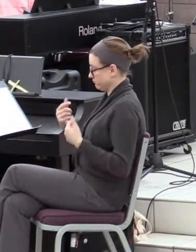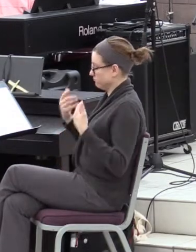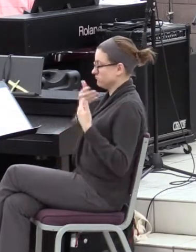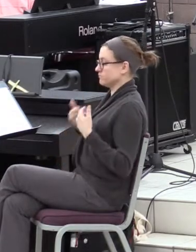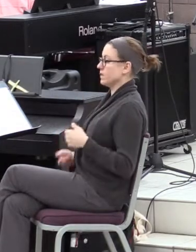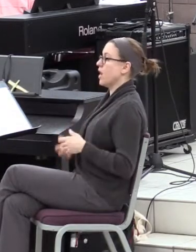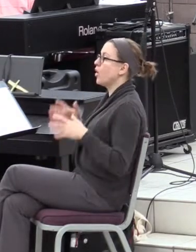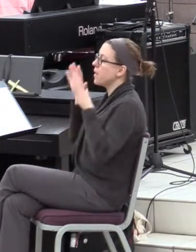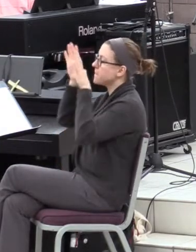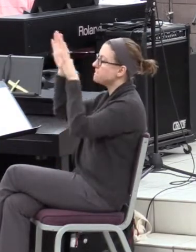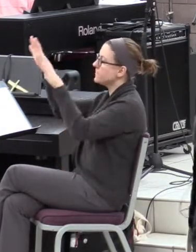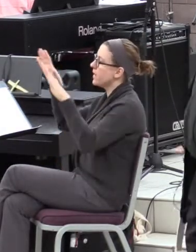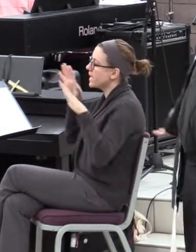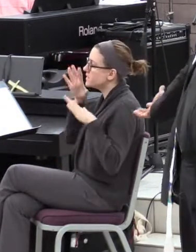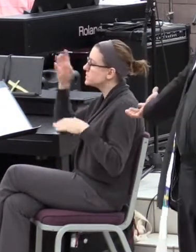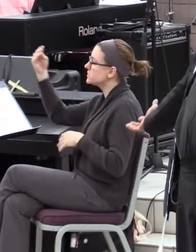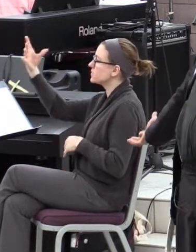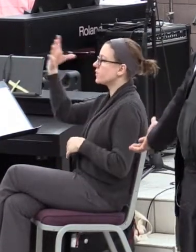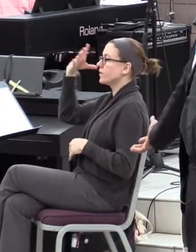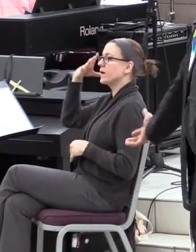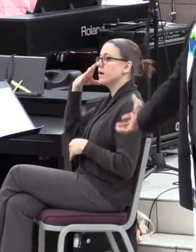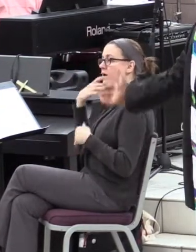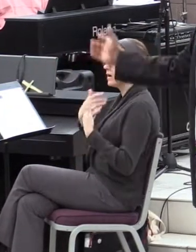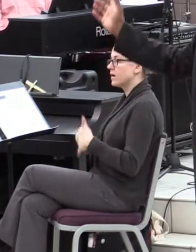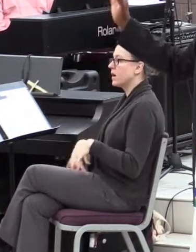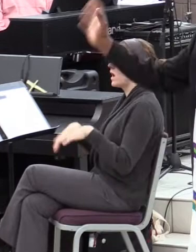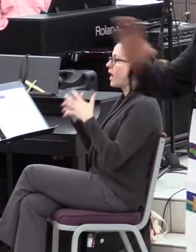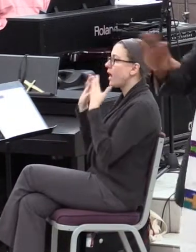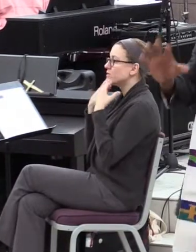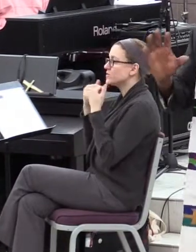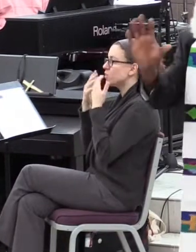Amazing grace, how sweet.